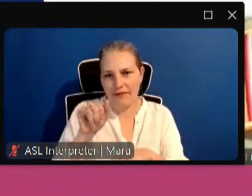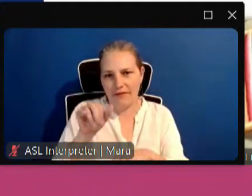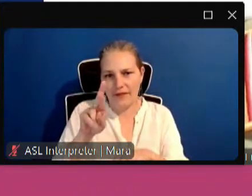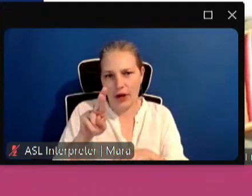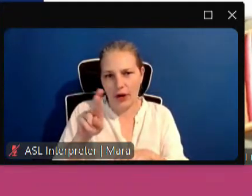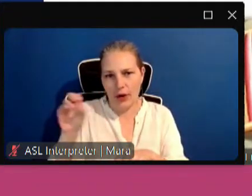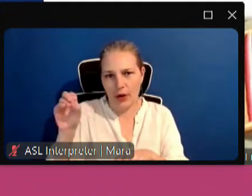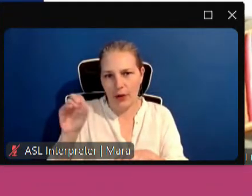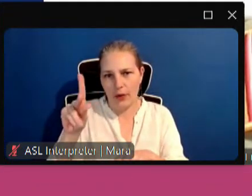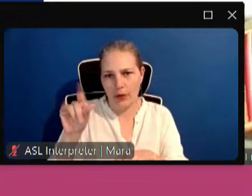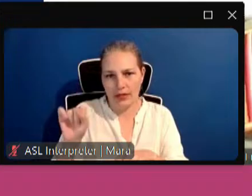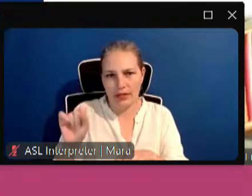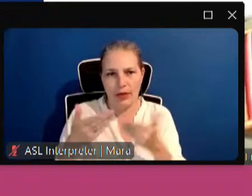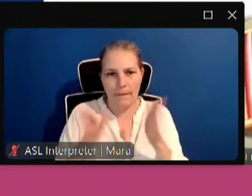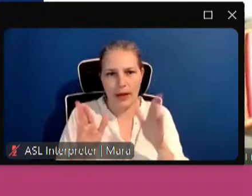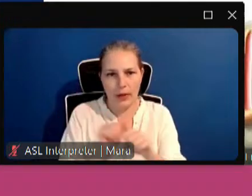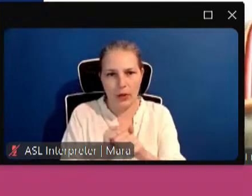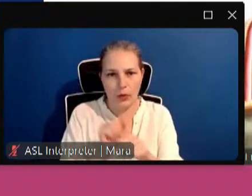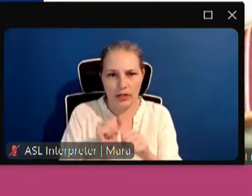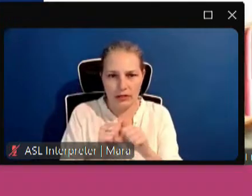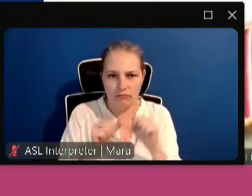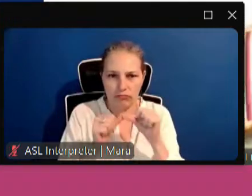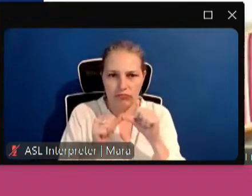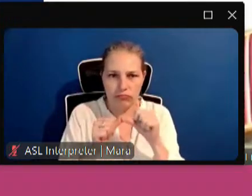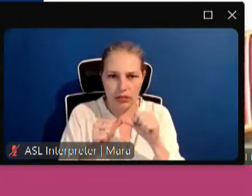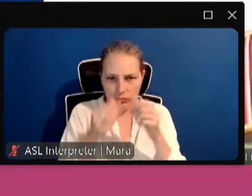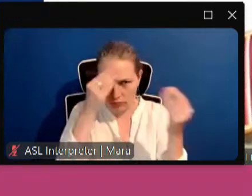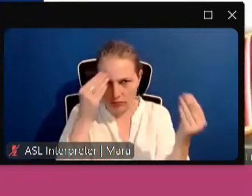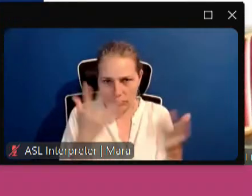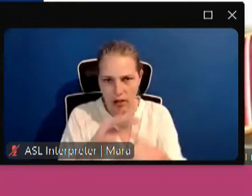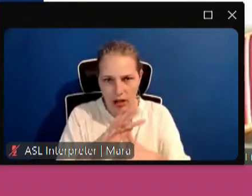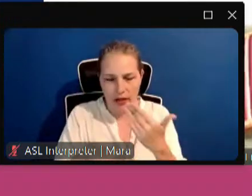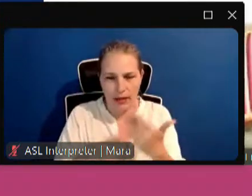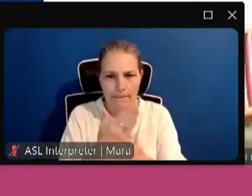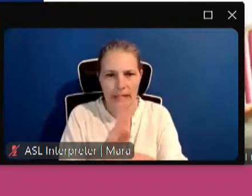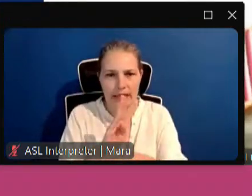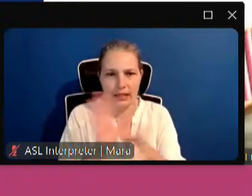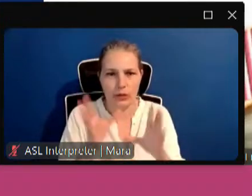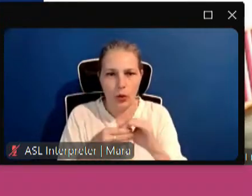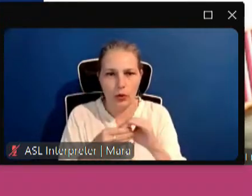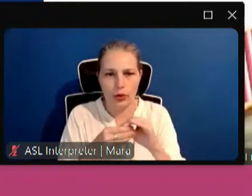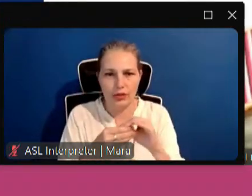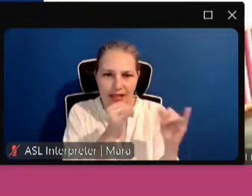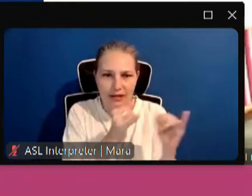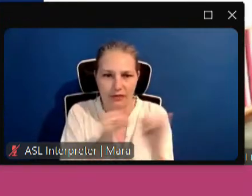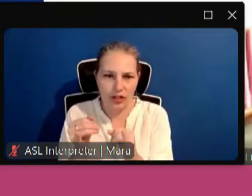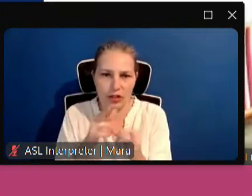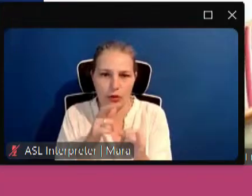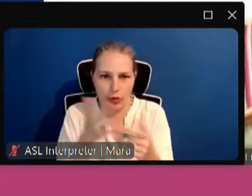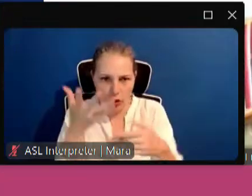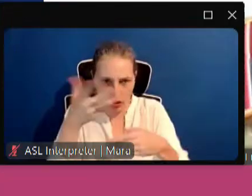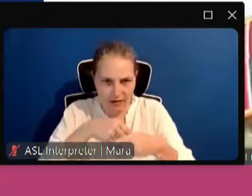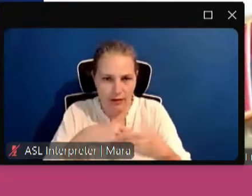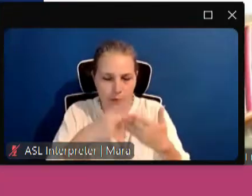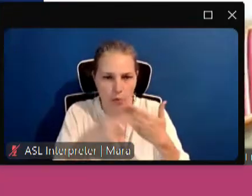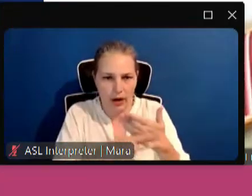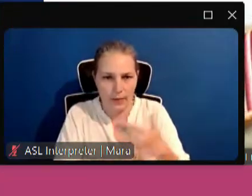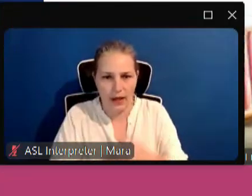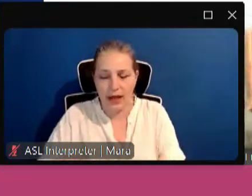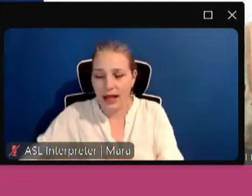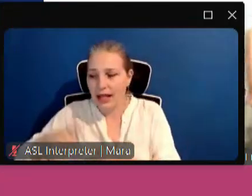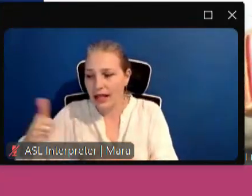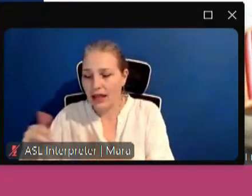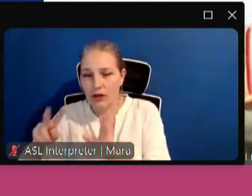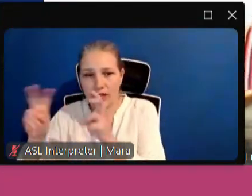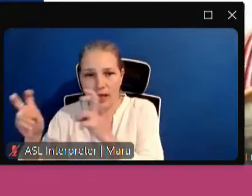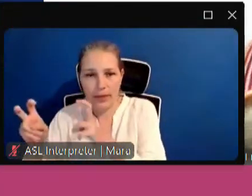notifying all those business owners individually that they are in the program. Okay, next small topic here is going to be